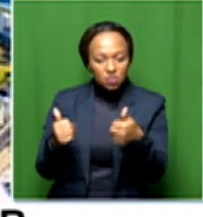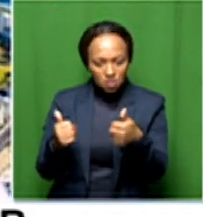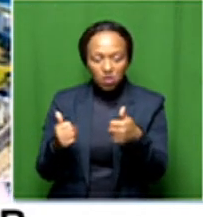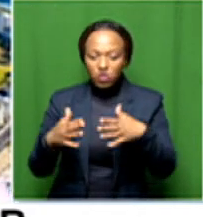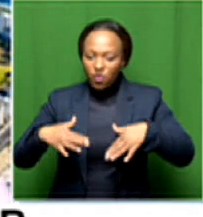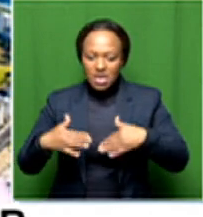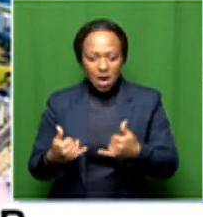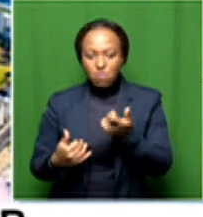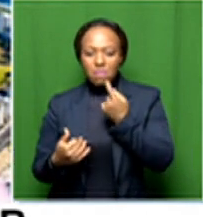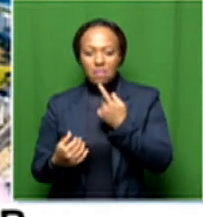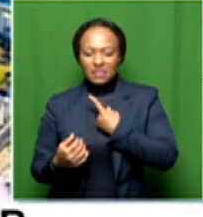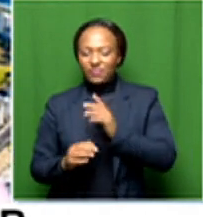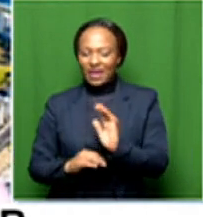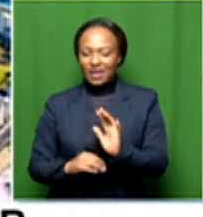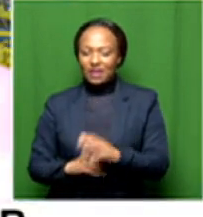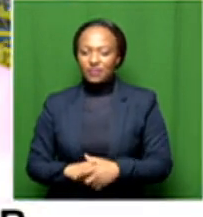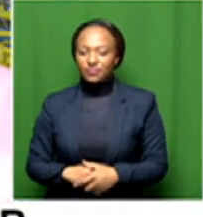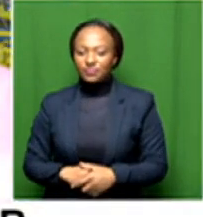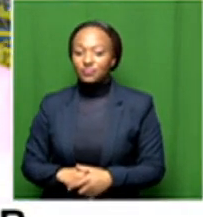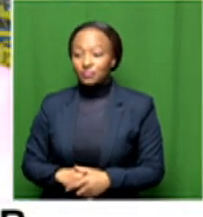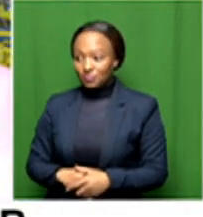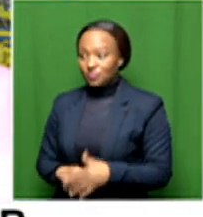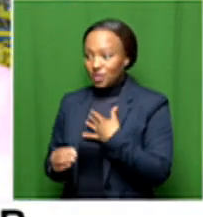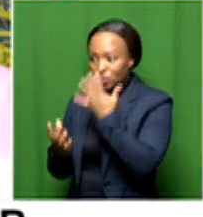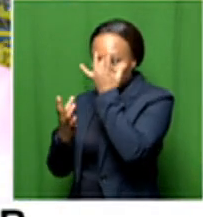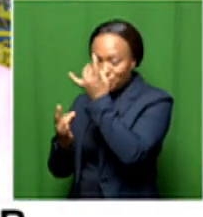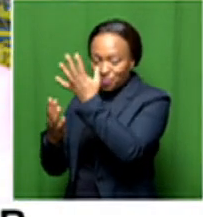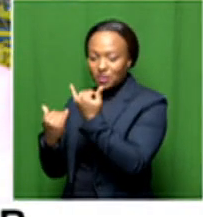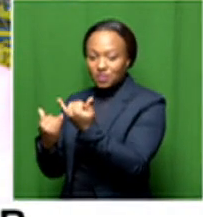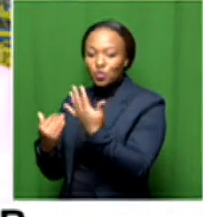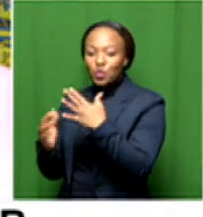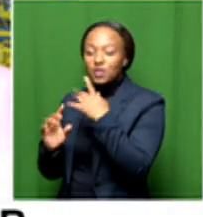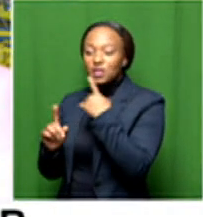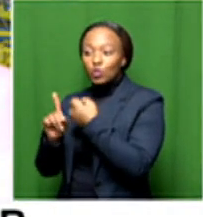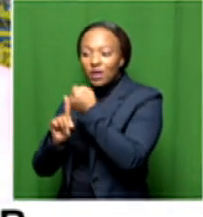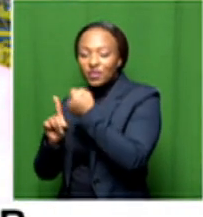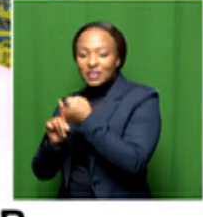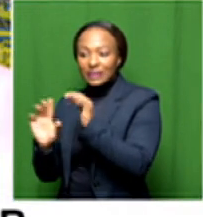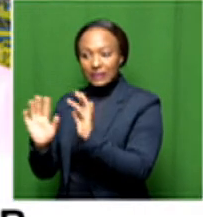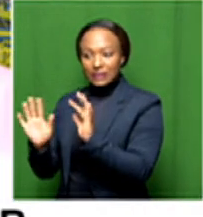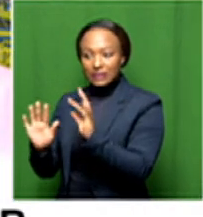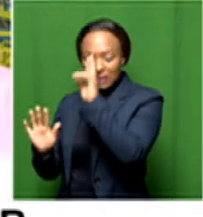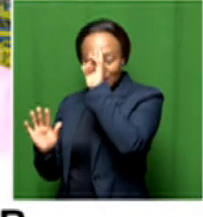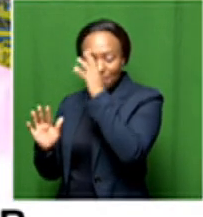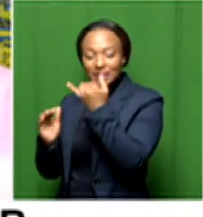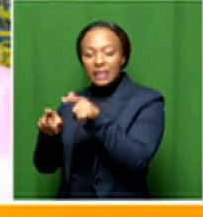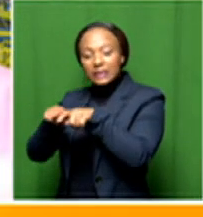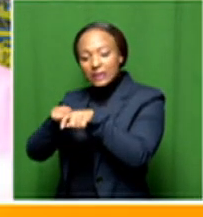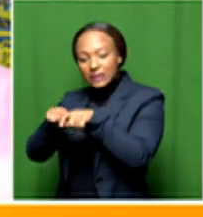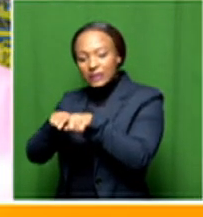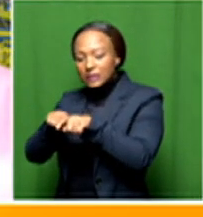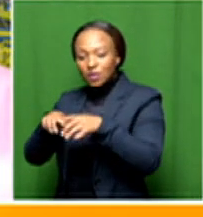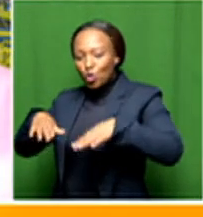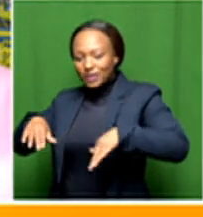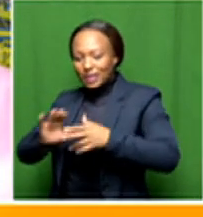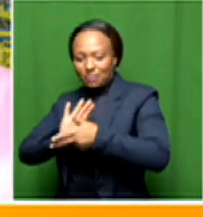take the drug. We put that out there just in case people say that we're advocating for it. Just remember, these are still trials taking place.